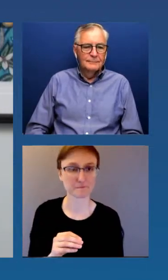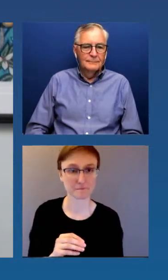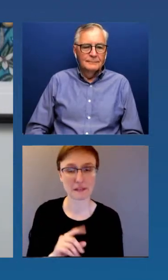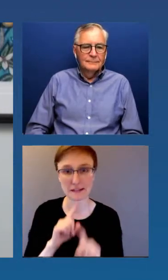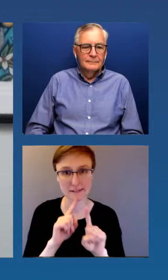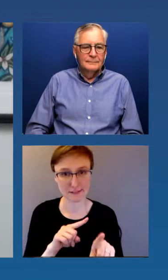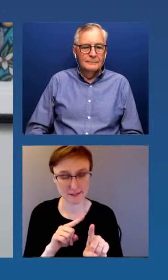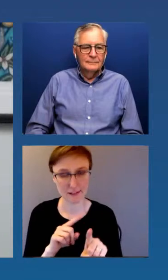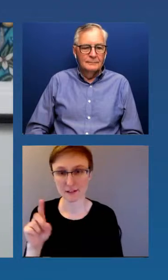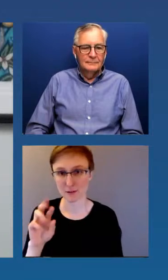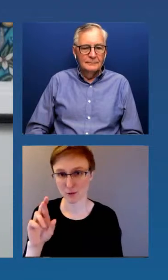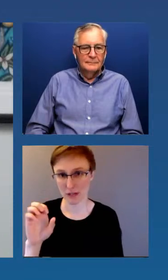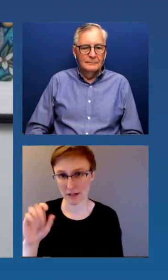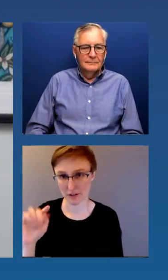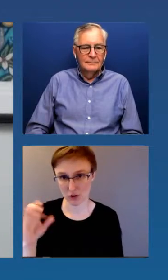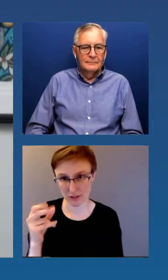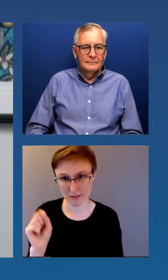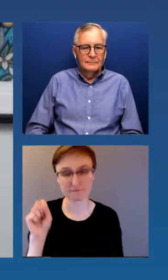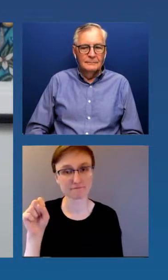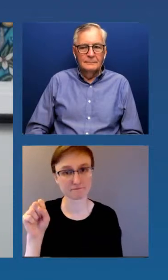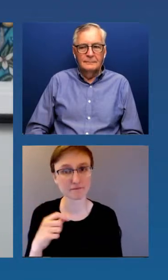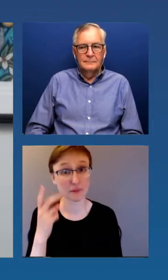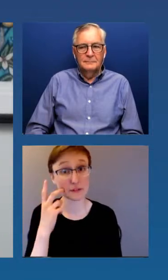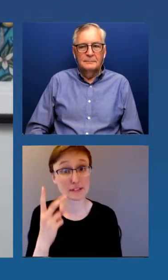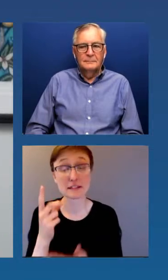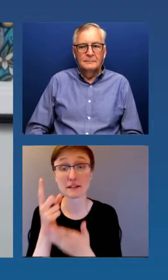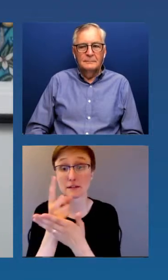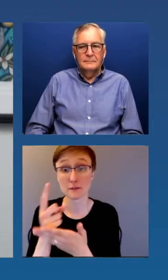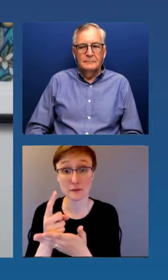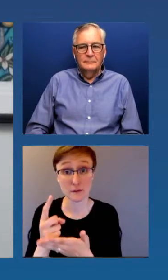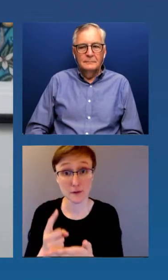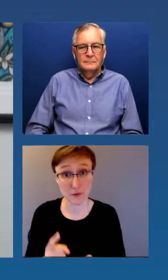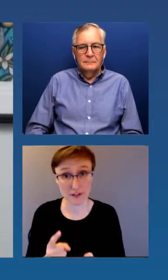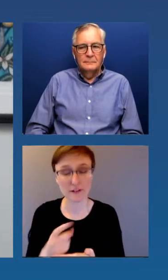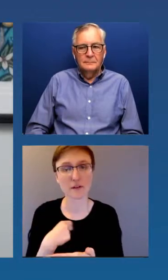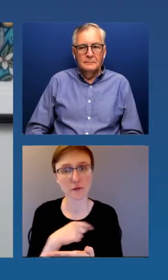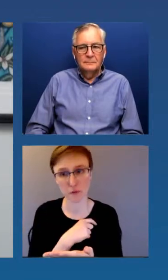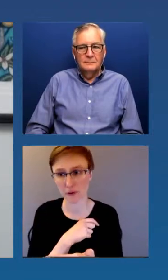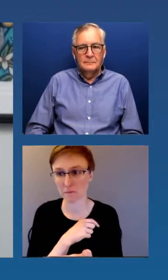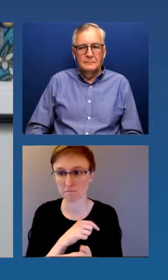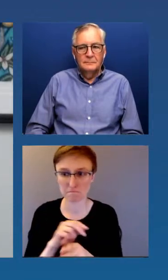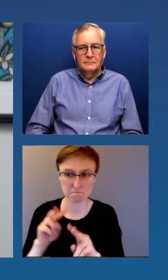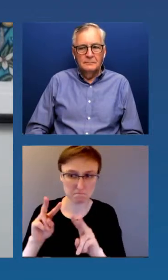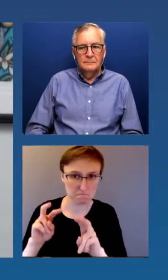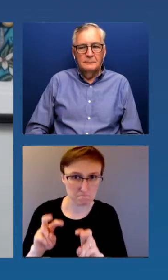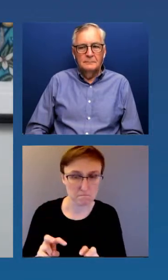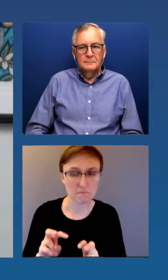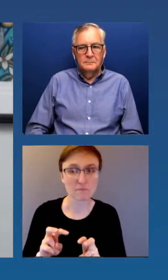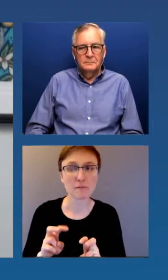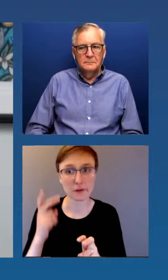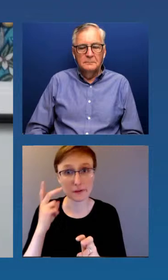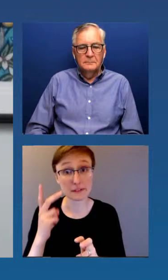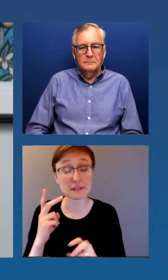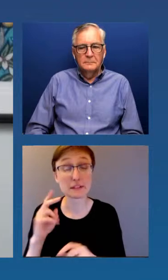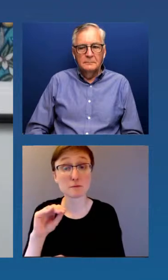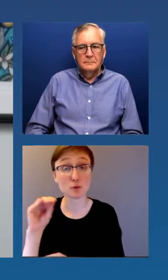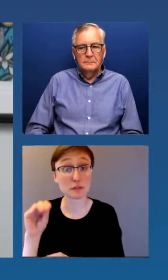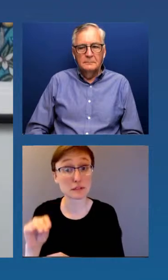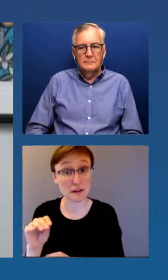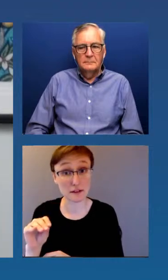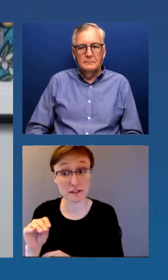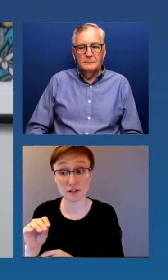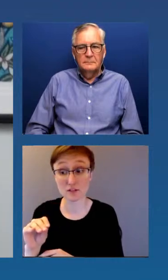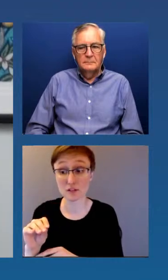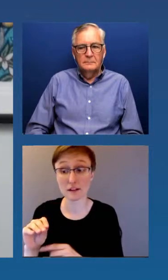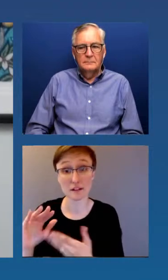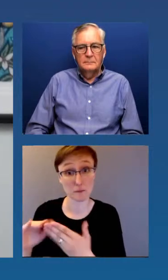we are seeing week by week, we look at this week by week, that the percentage coverage in the